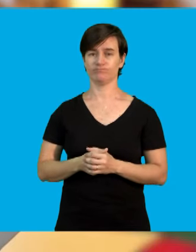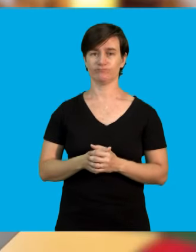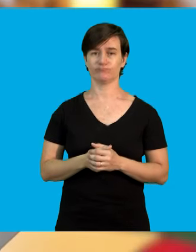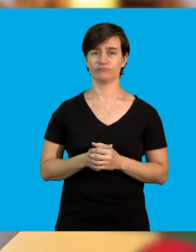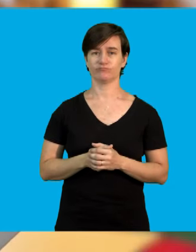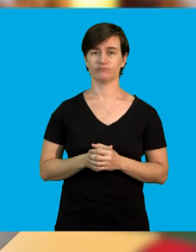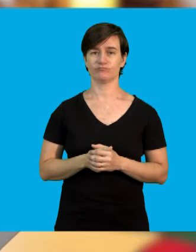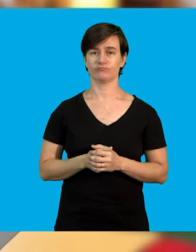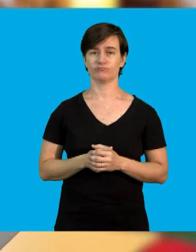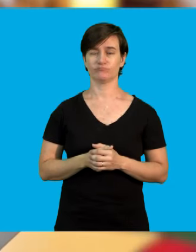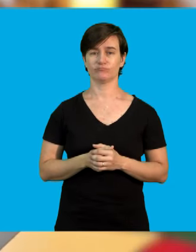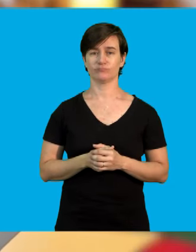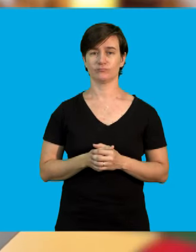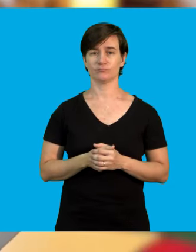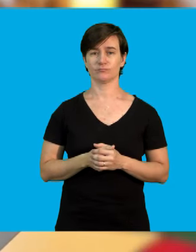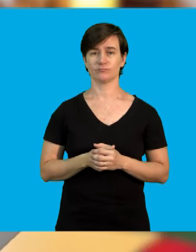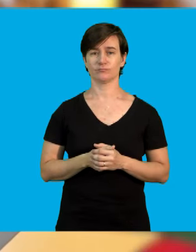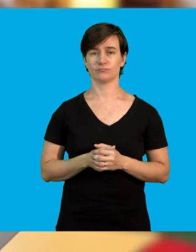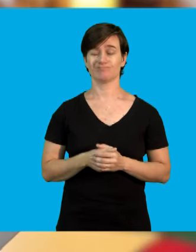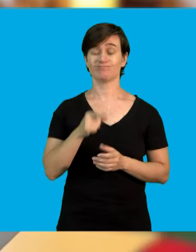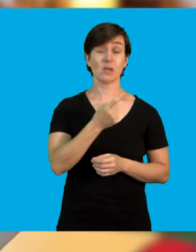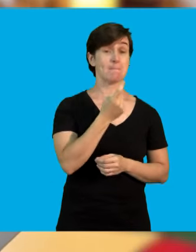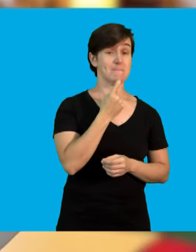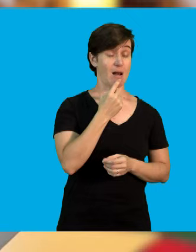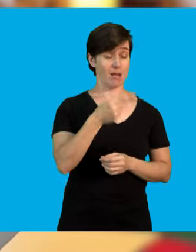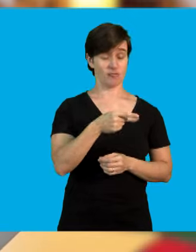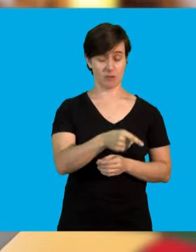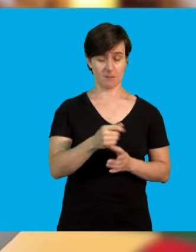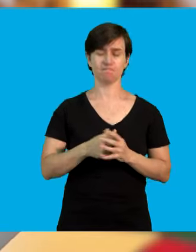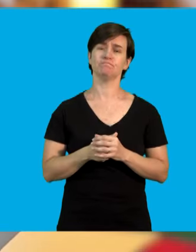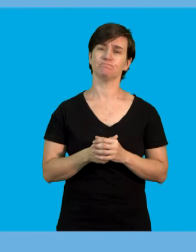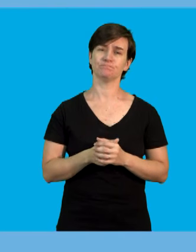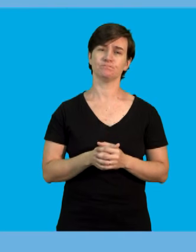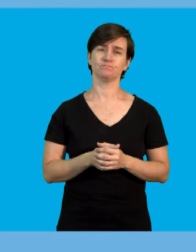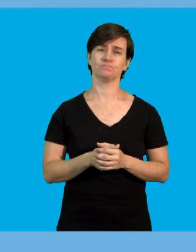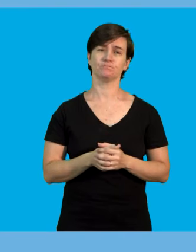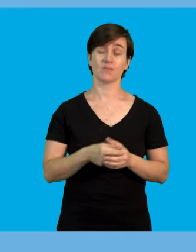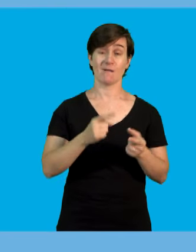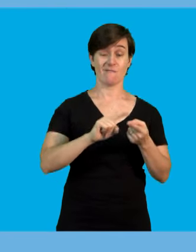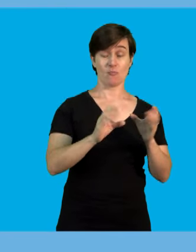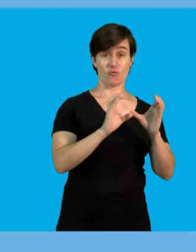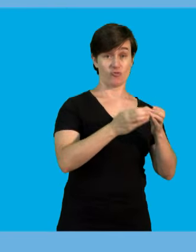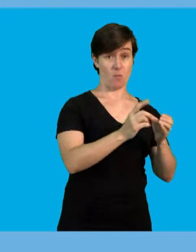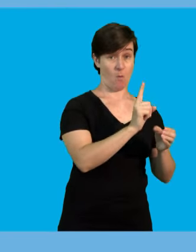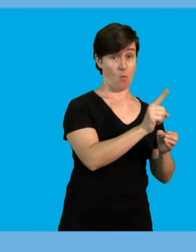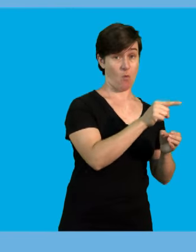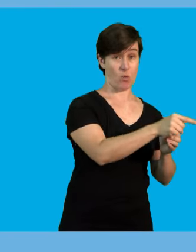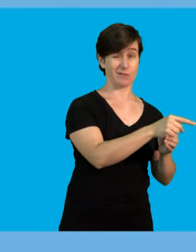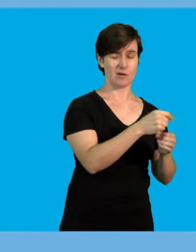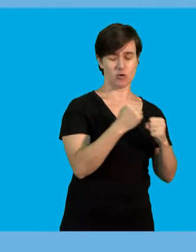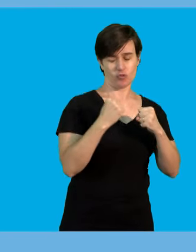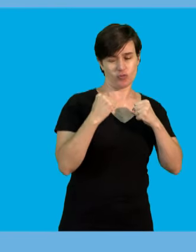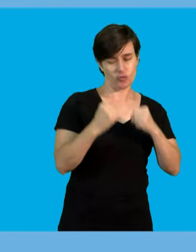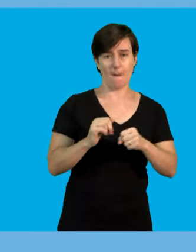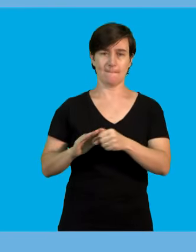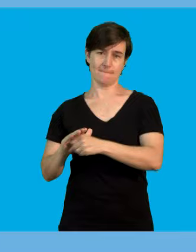and the hydrogen. So furthermore, about the metal hydroxides. Metal hydroxides from group 1